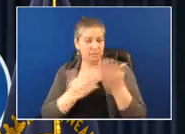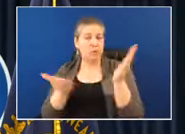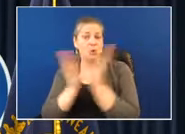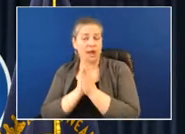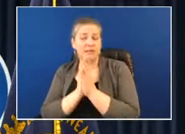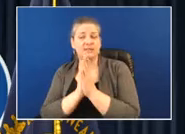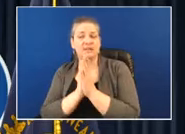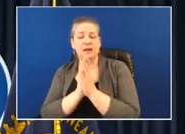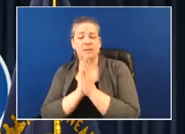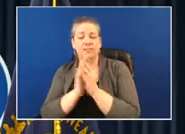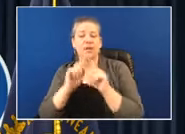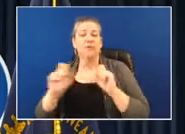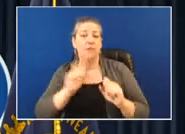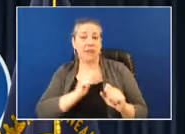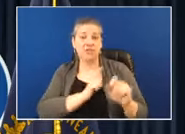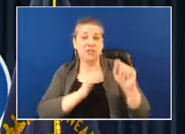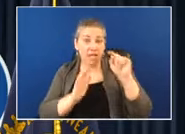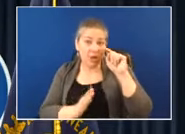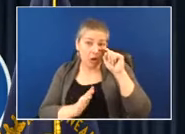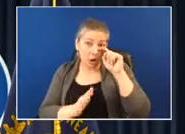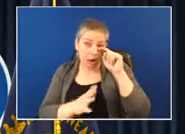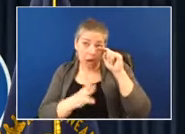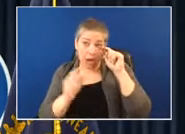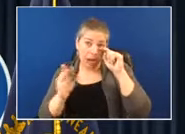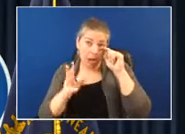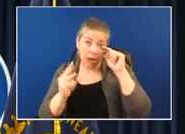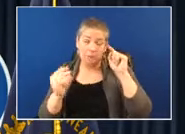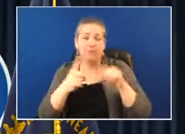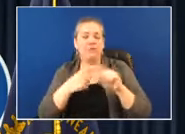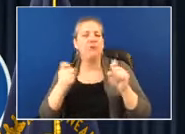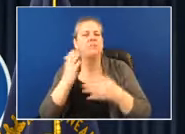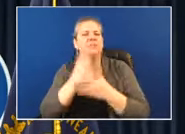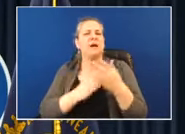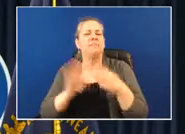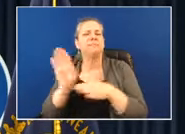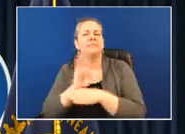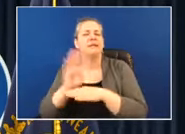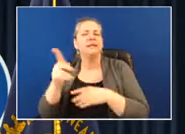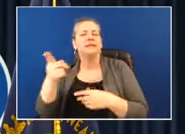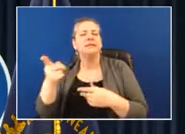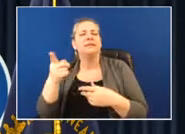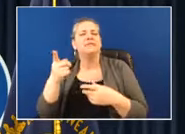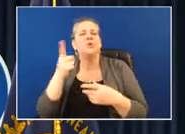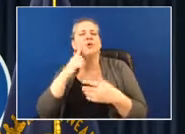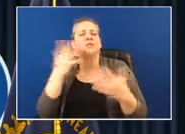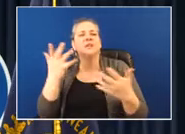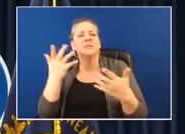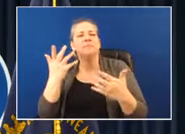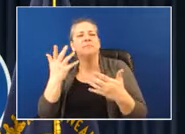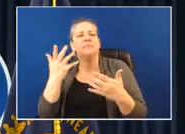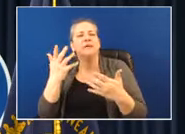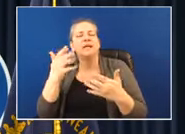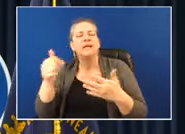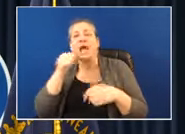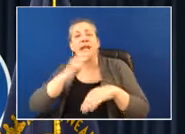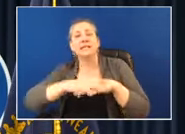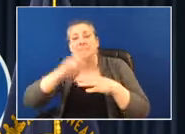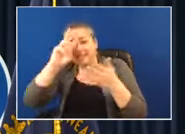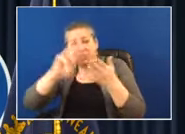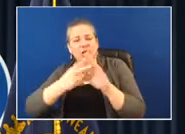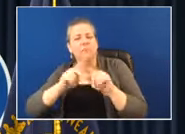the legislature, also from some industry on unforeseen consequences that weren't intended that we're working with people on, as well